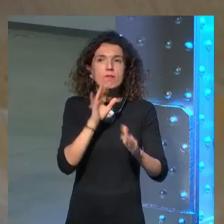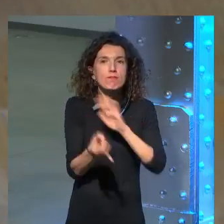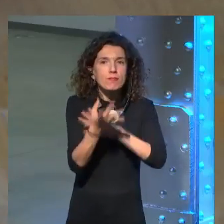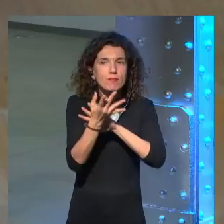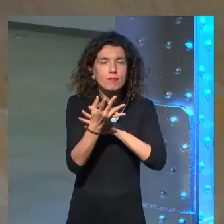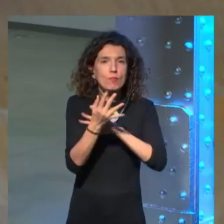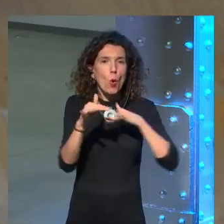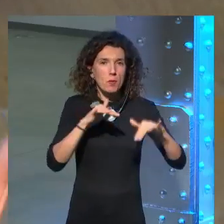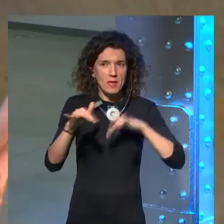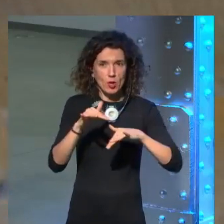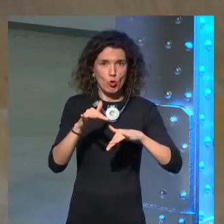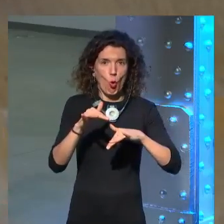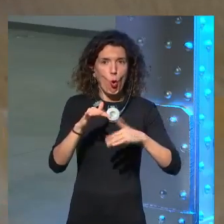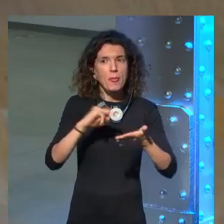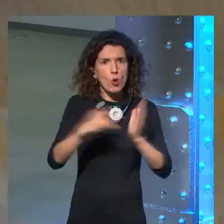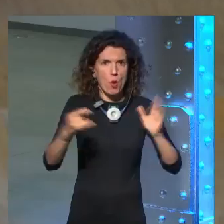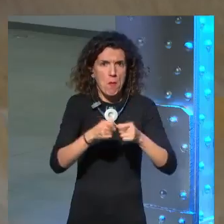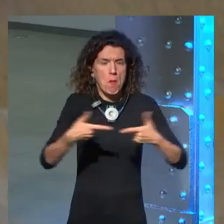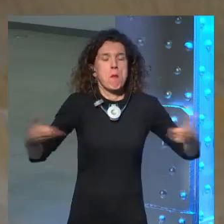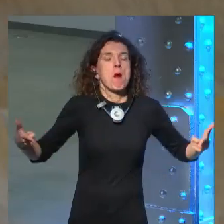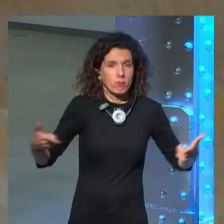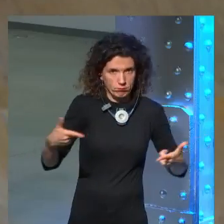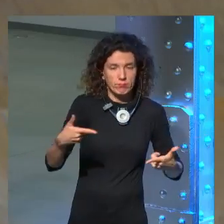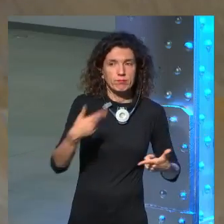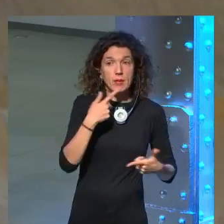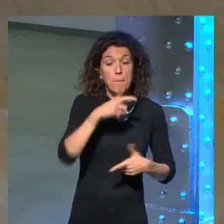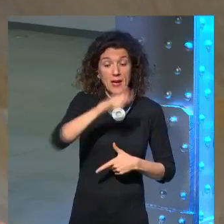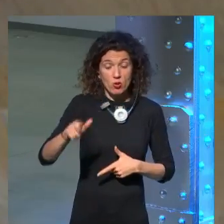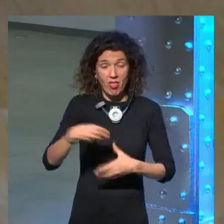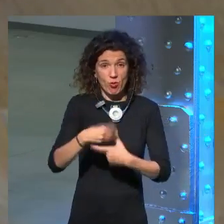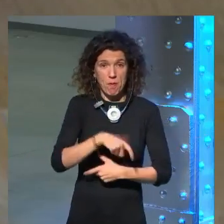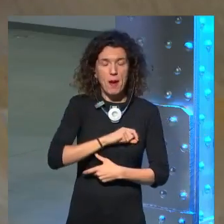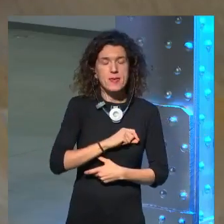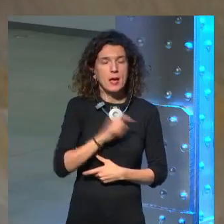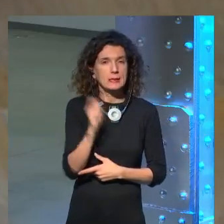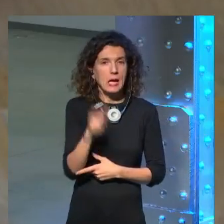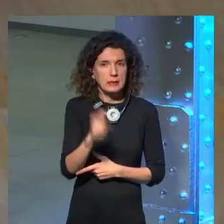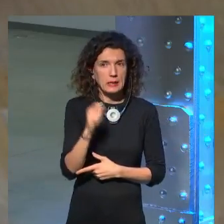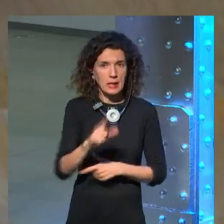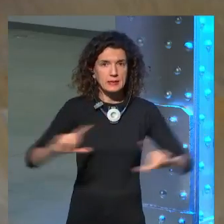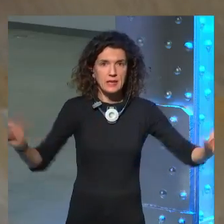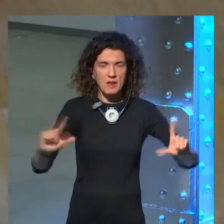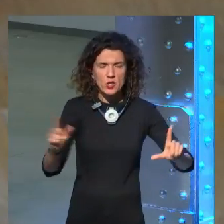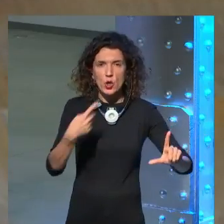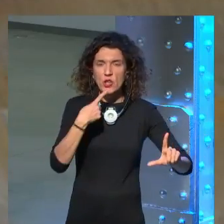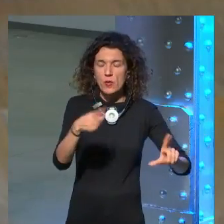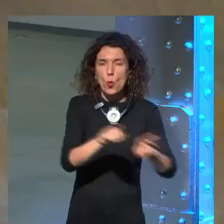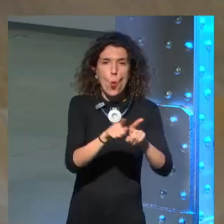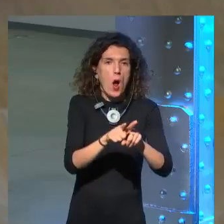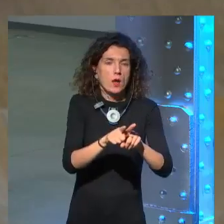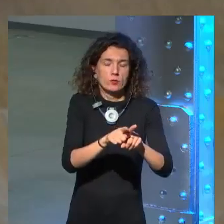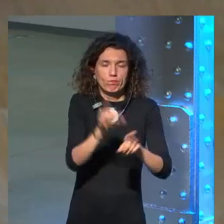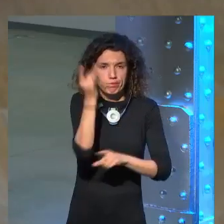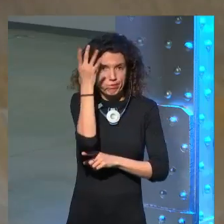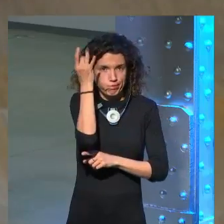it's going through its way, but now it's very strong here in Spain? We have people that appear on the media quite